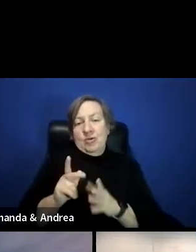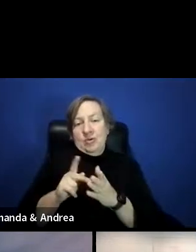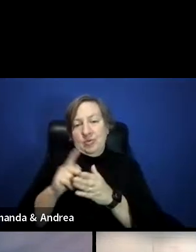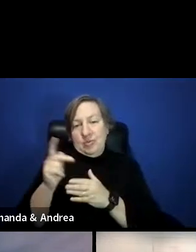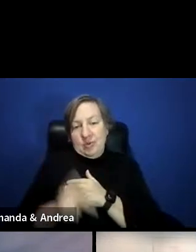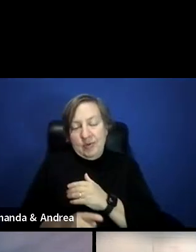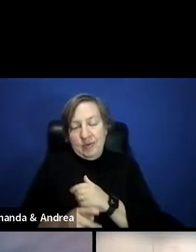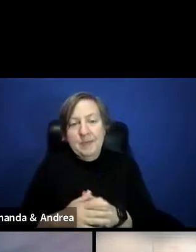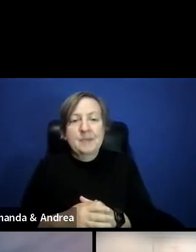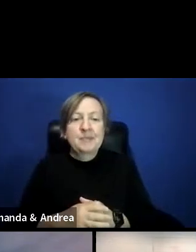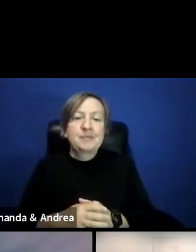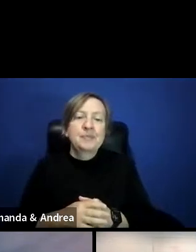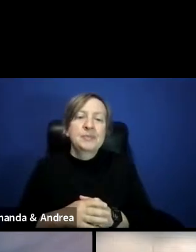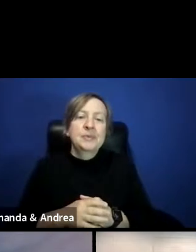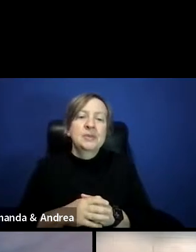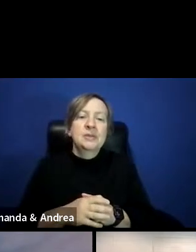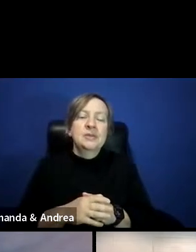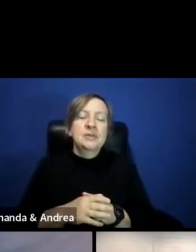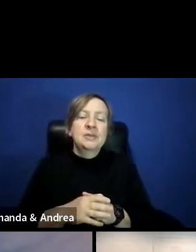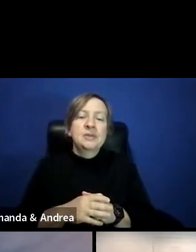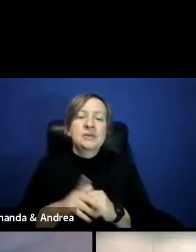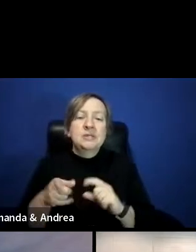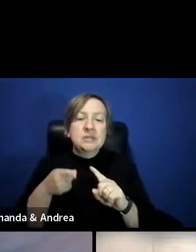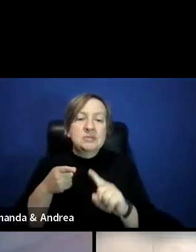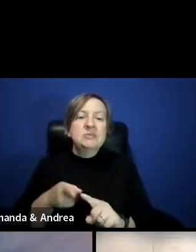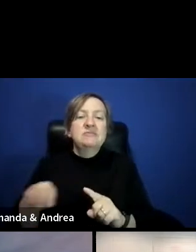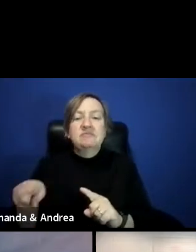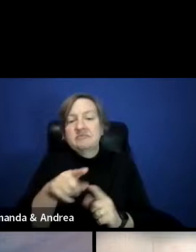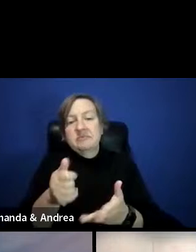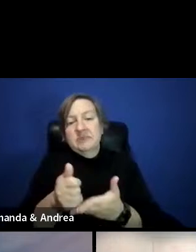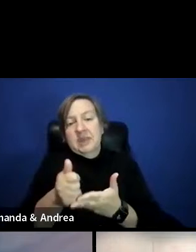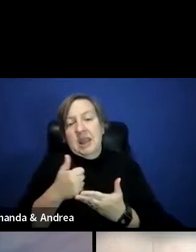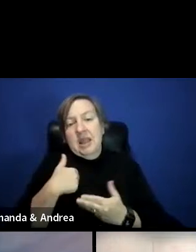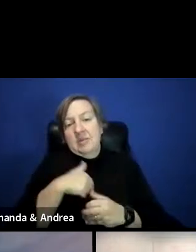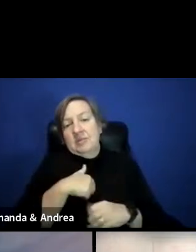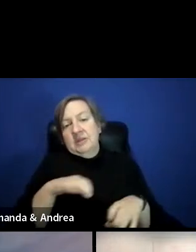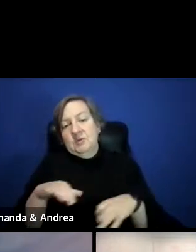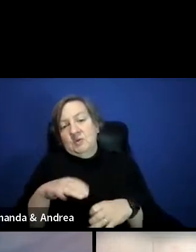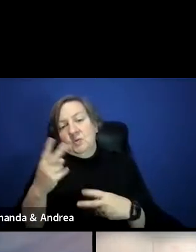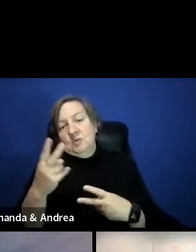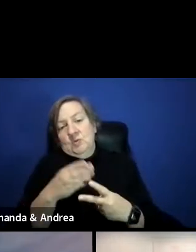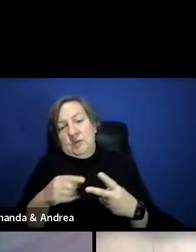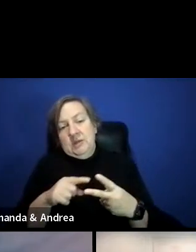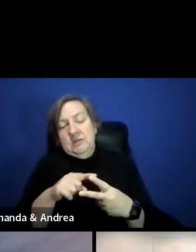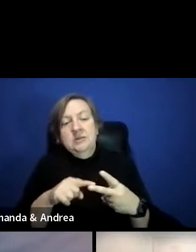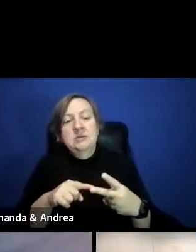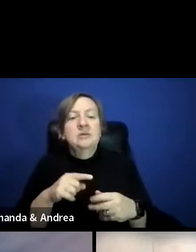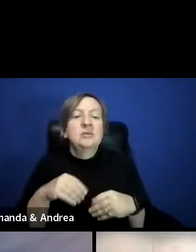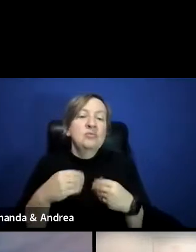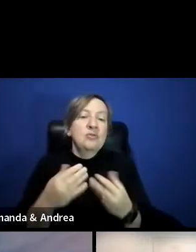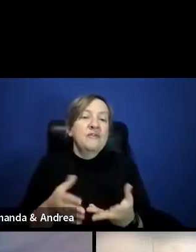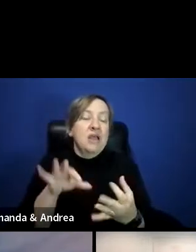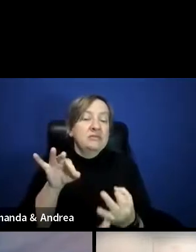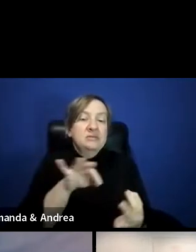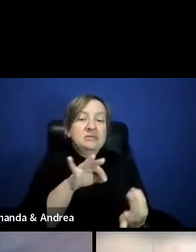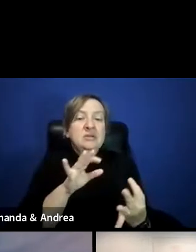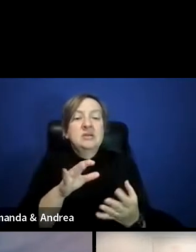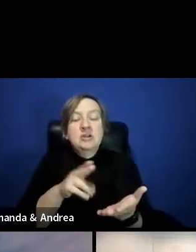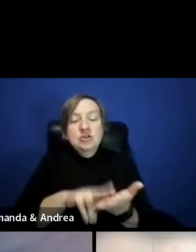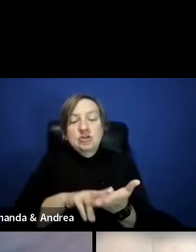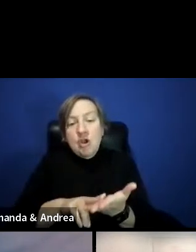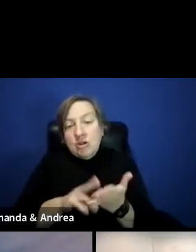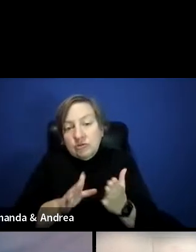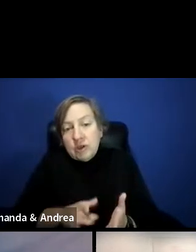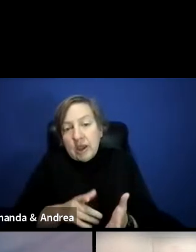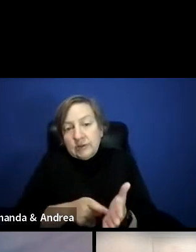they specifically have helped us do two things. One, provide input on our contractor